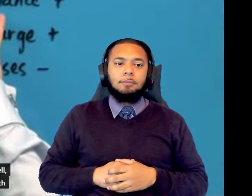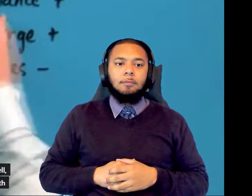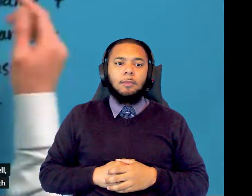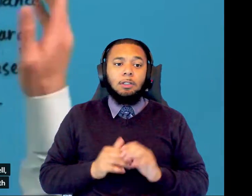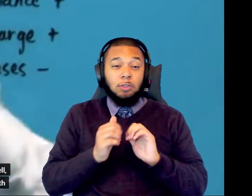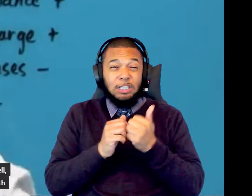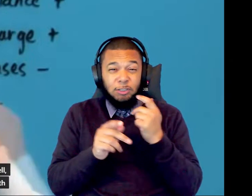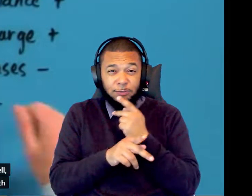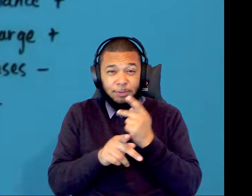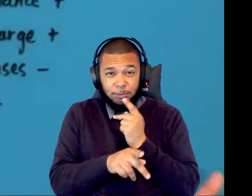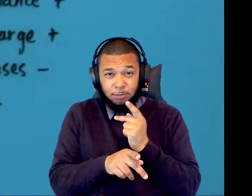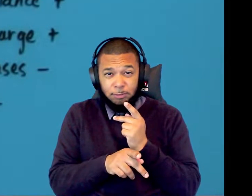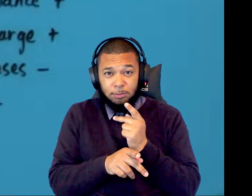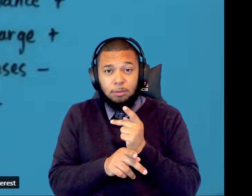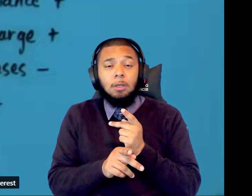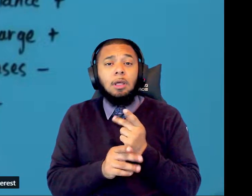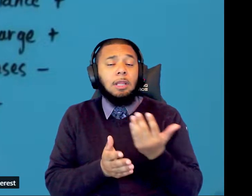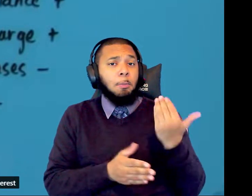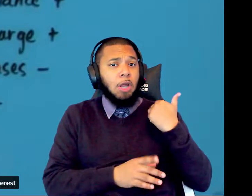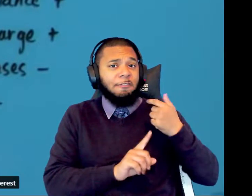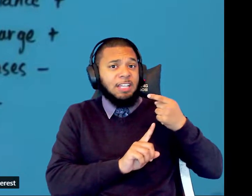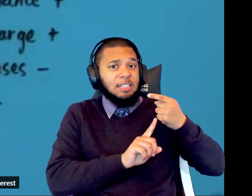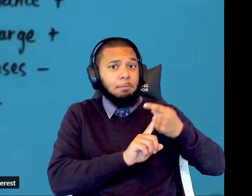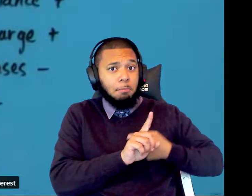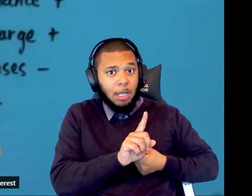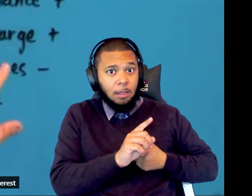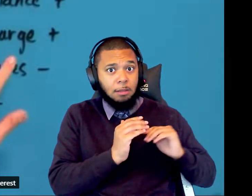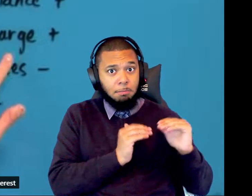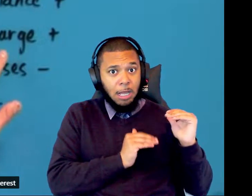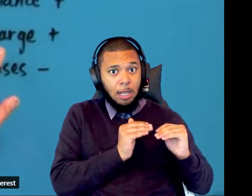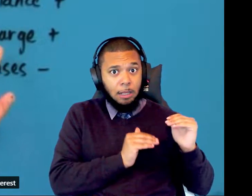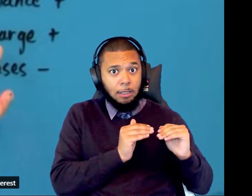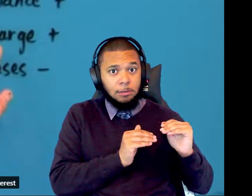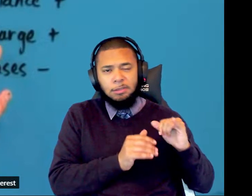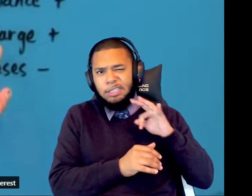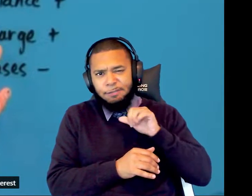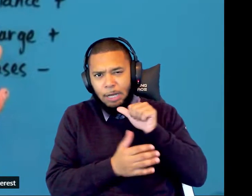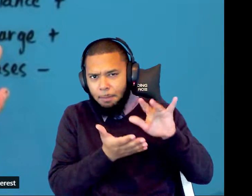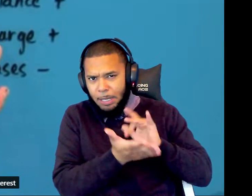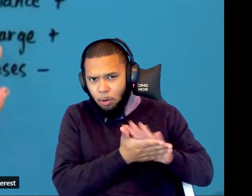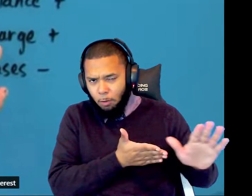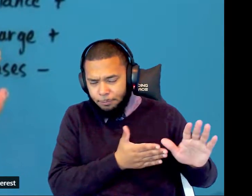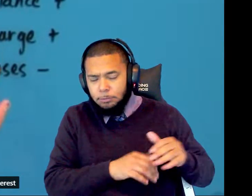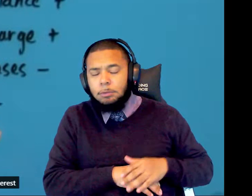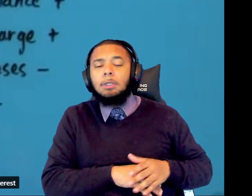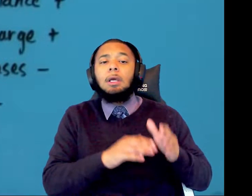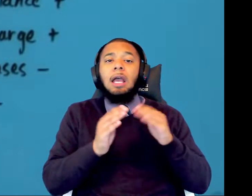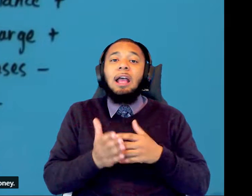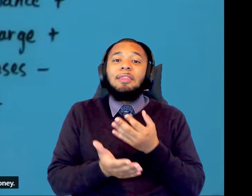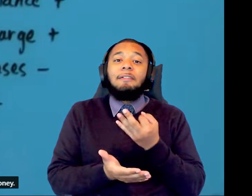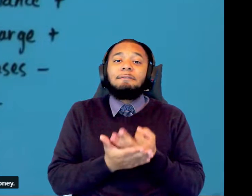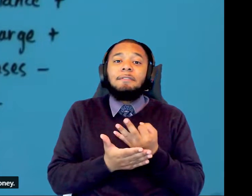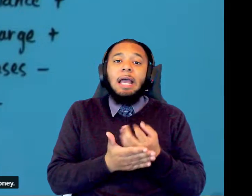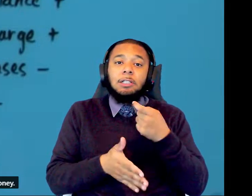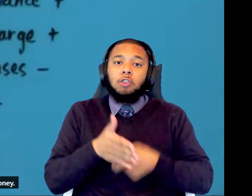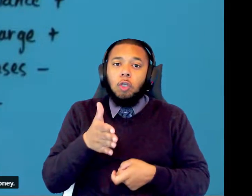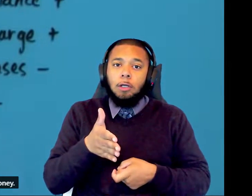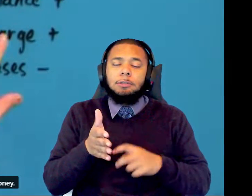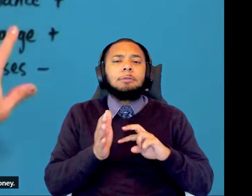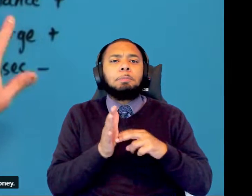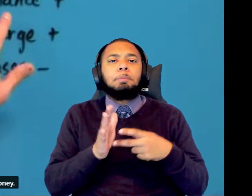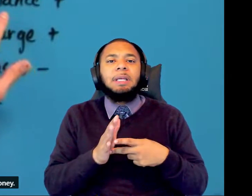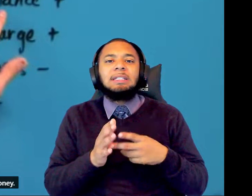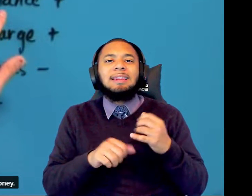owed last month, if you couldn't pay it all off, and then the finance charge is the interest that they're charging